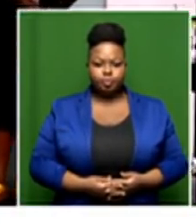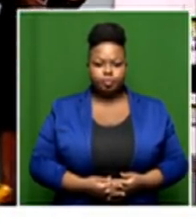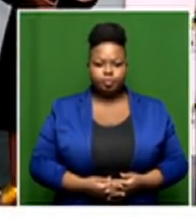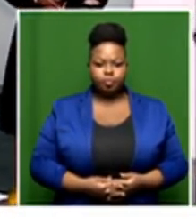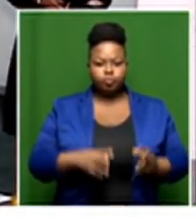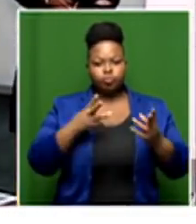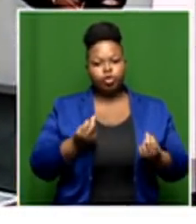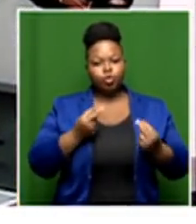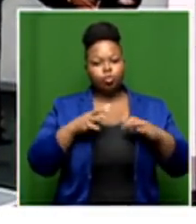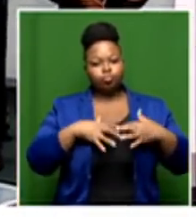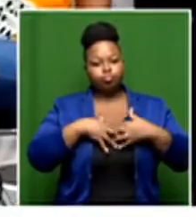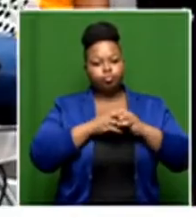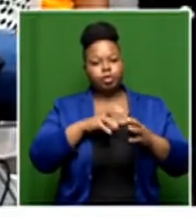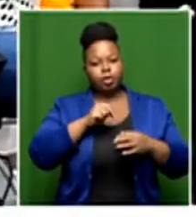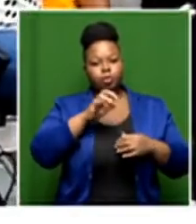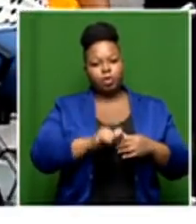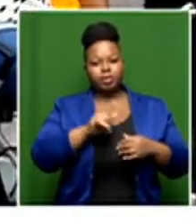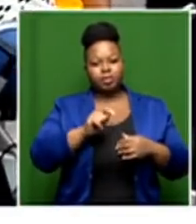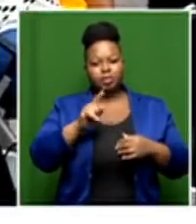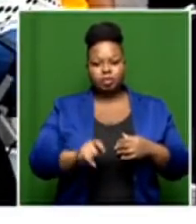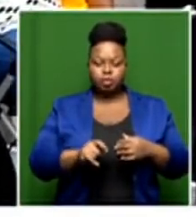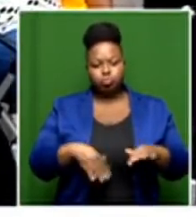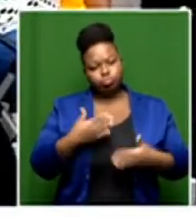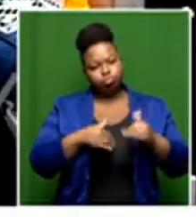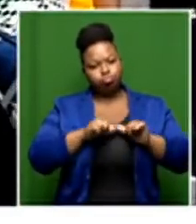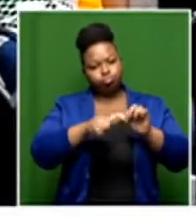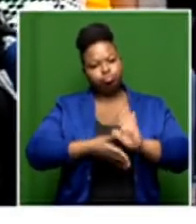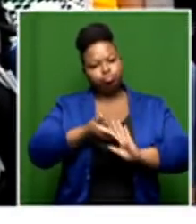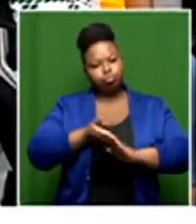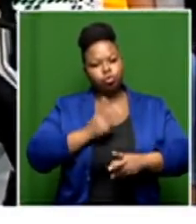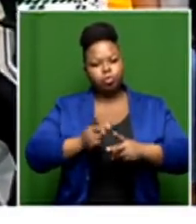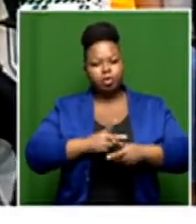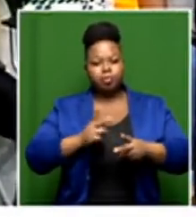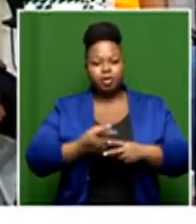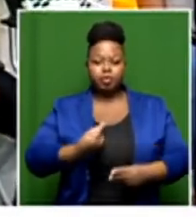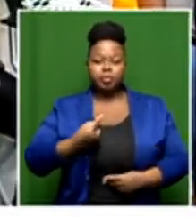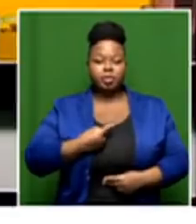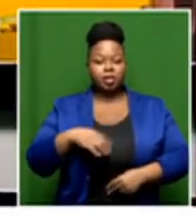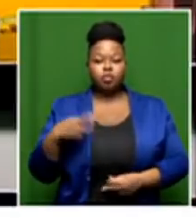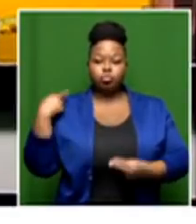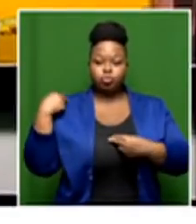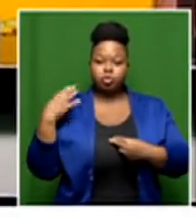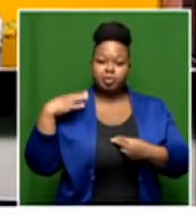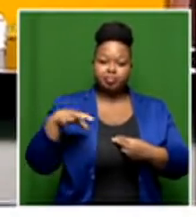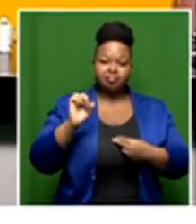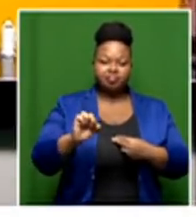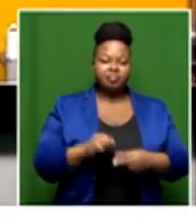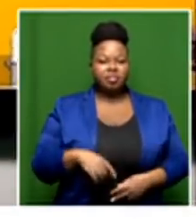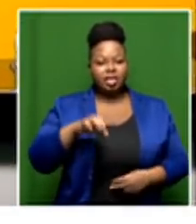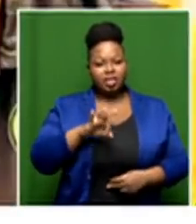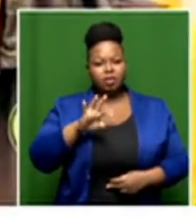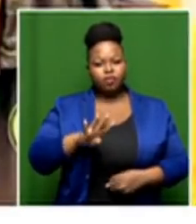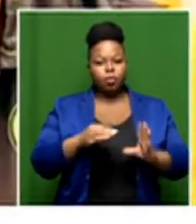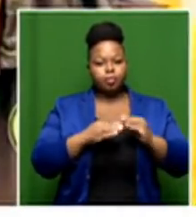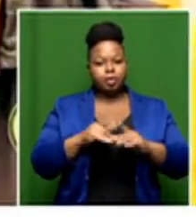The newly established NYTT has wasted no time in preparing themselves for the mammoth task ahead of them. The